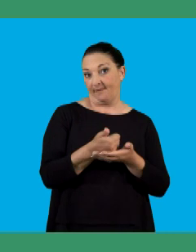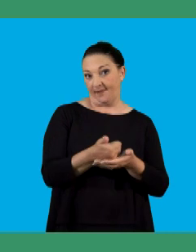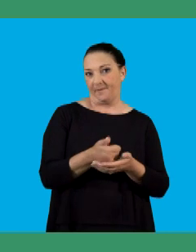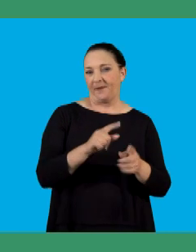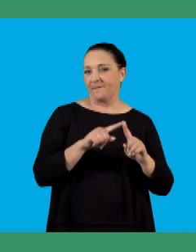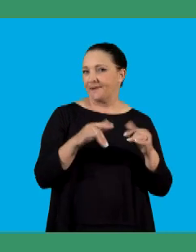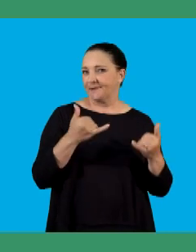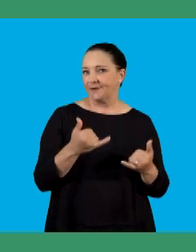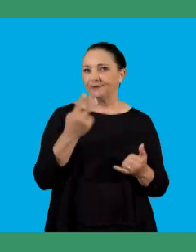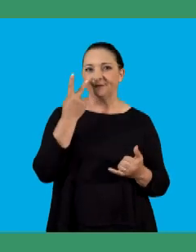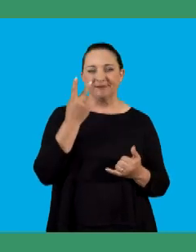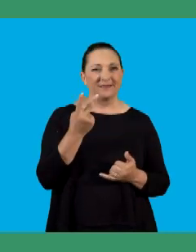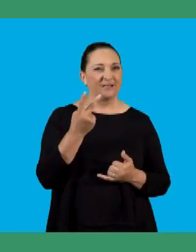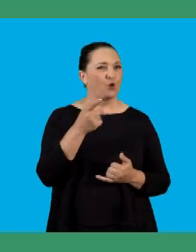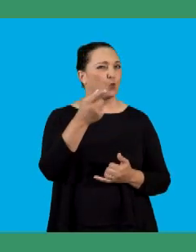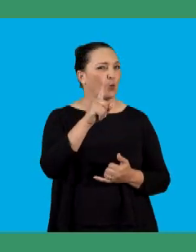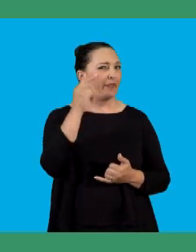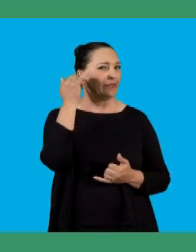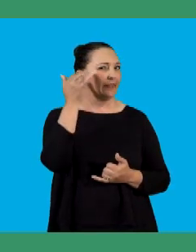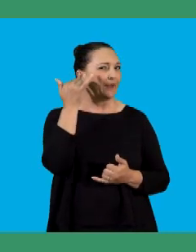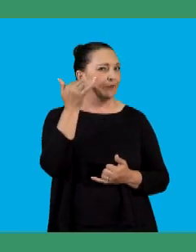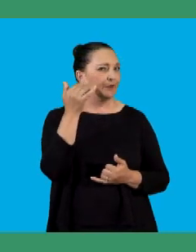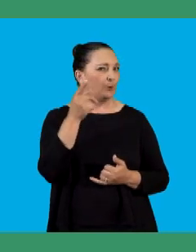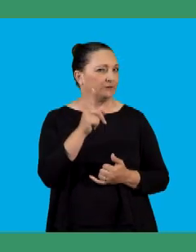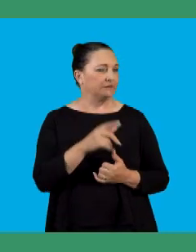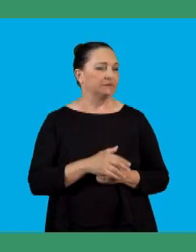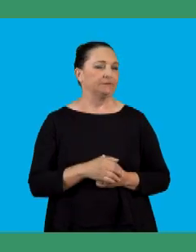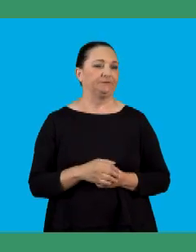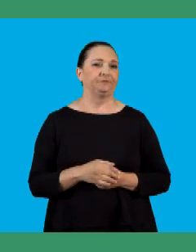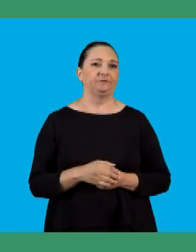statement, try and find out which theory it applies to.